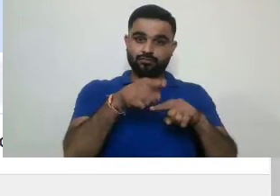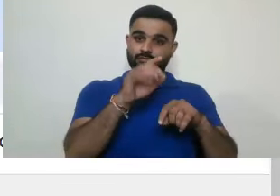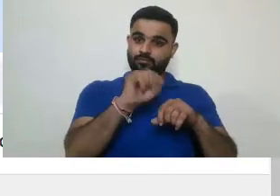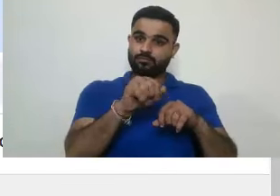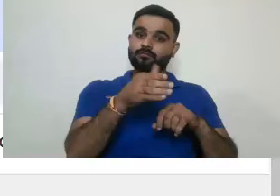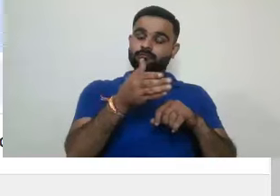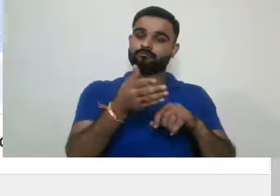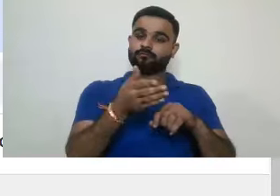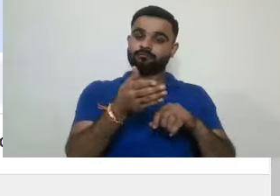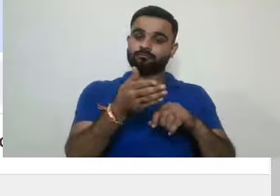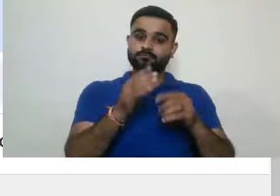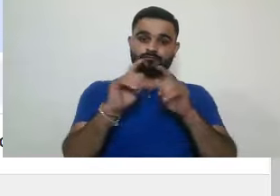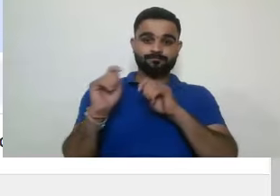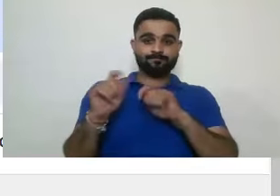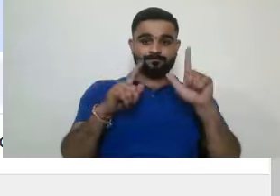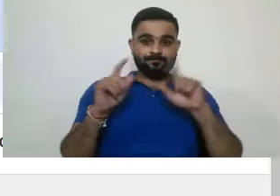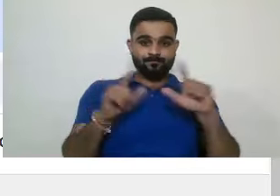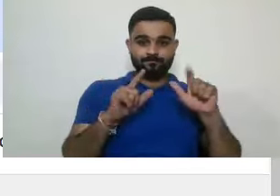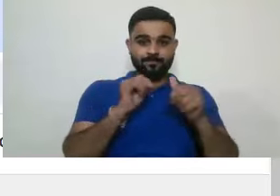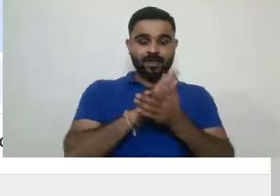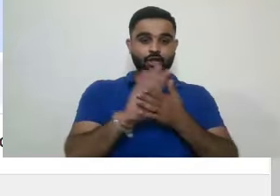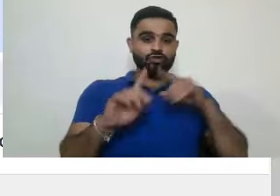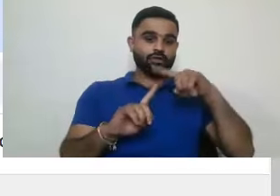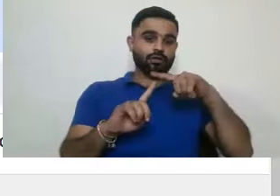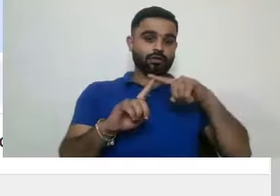on the slide,